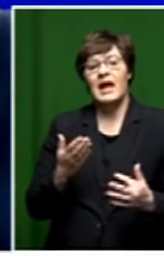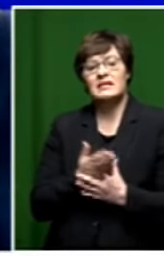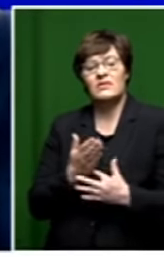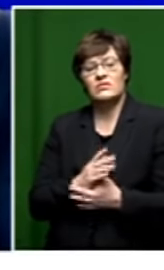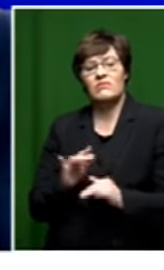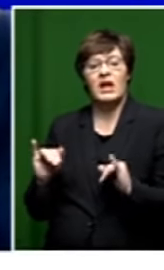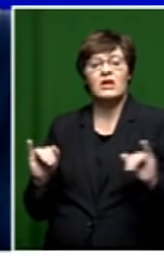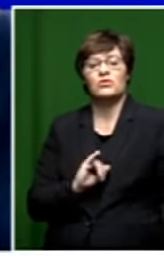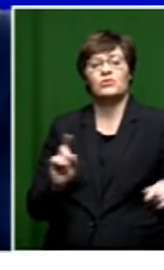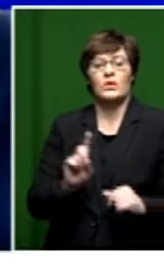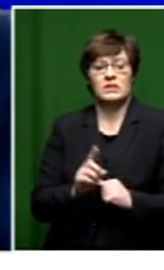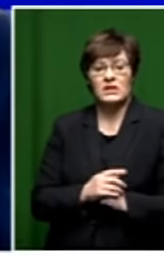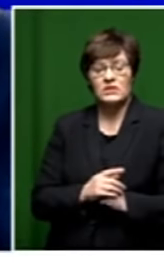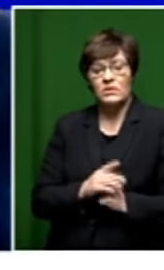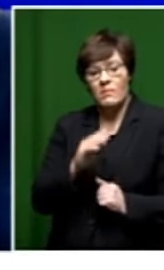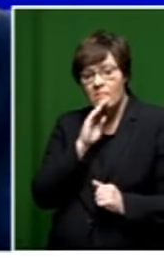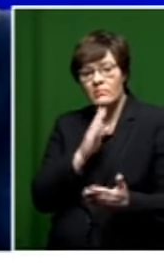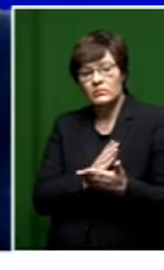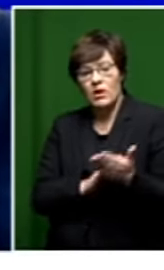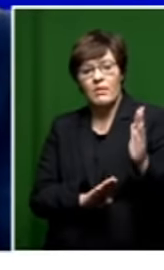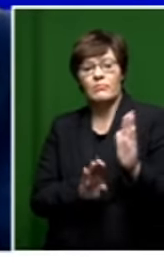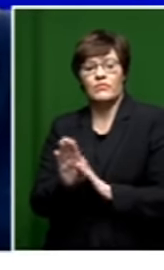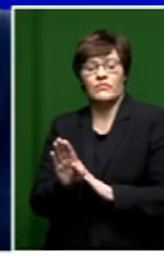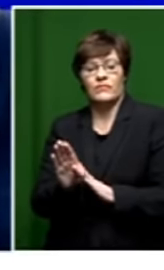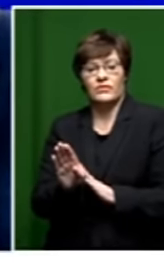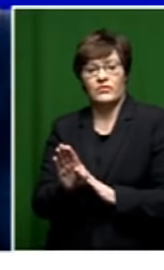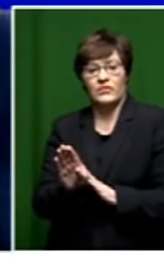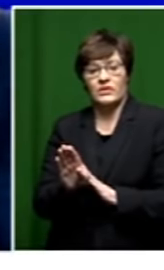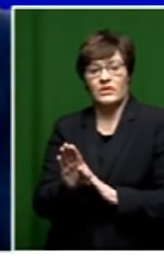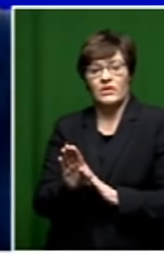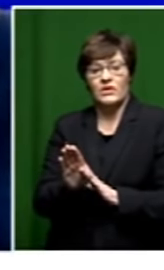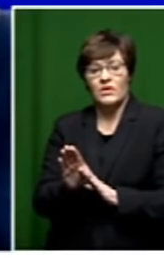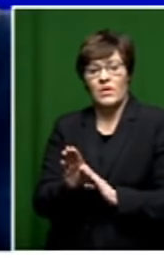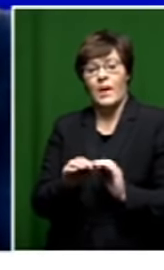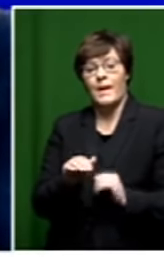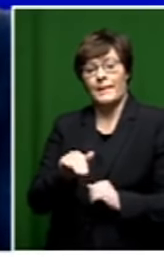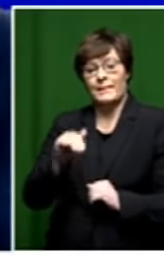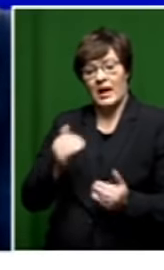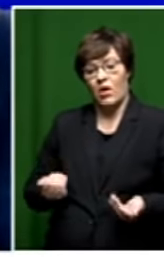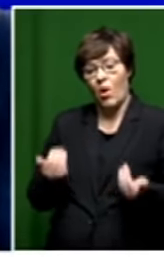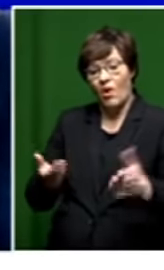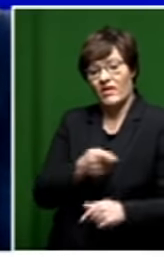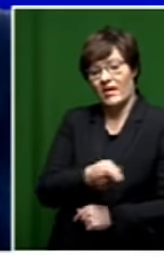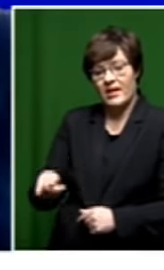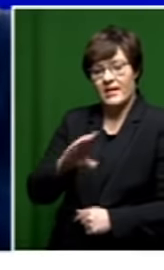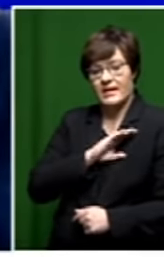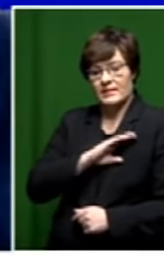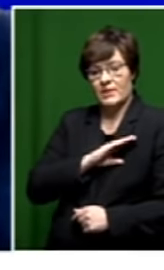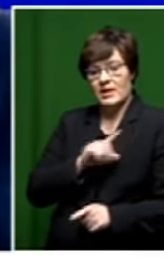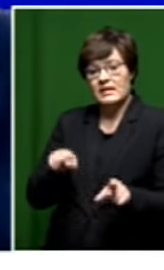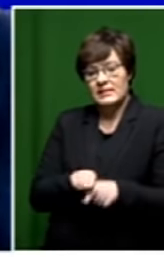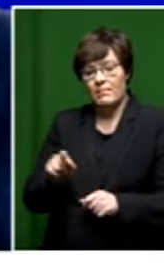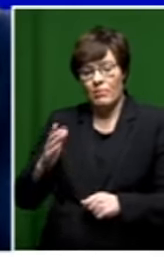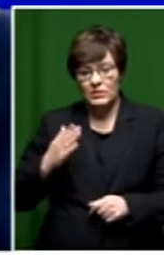been introduced to actually improve the offering that banks actually make to their customers, and also from your side